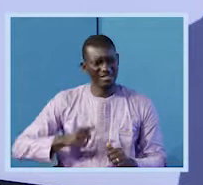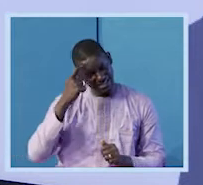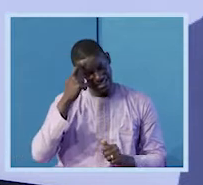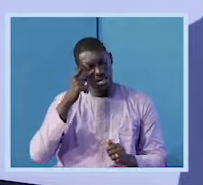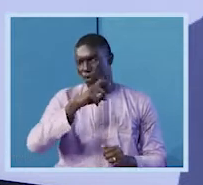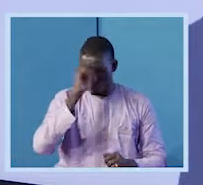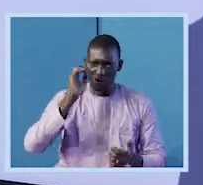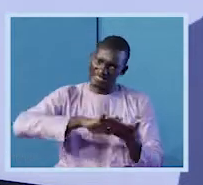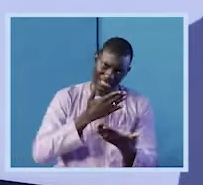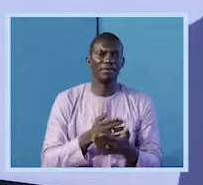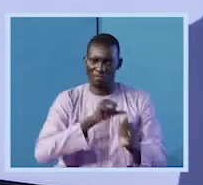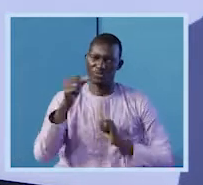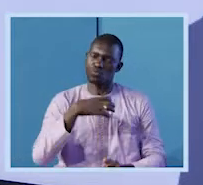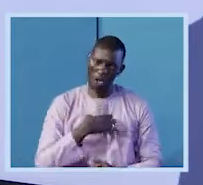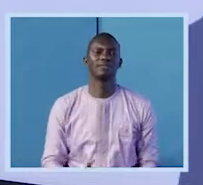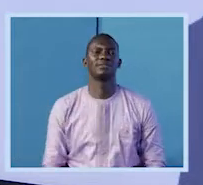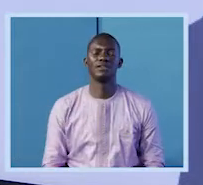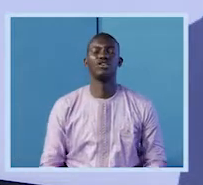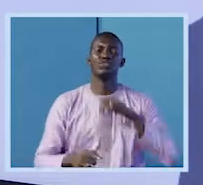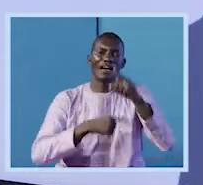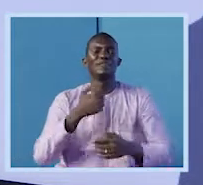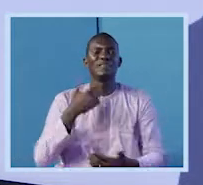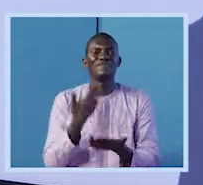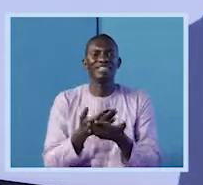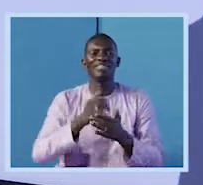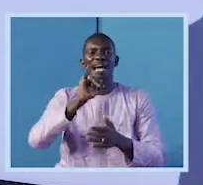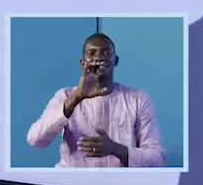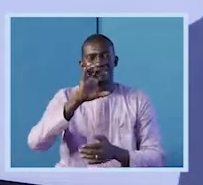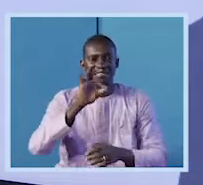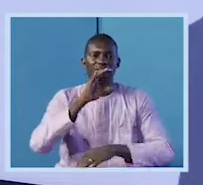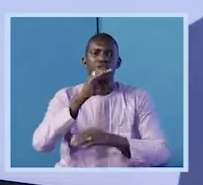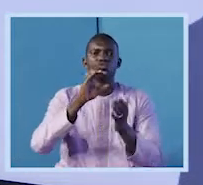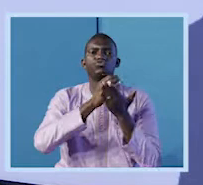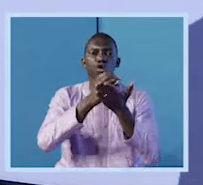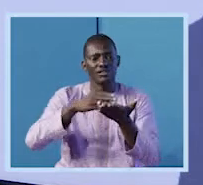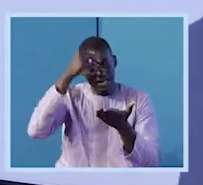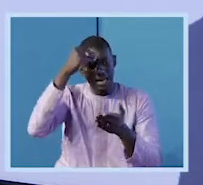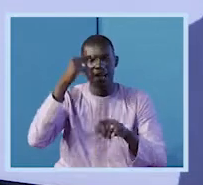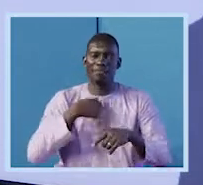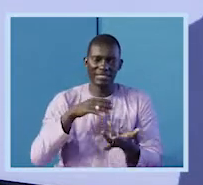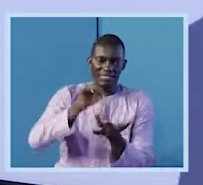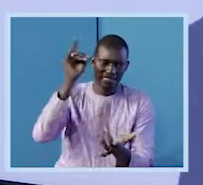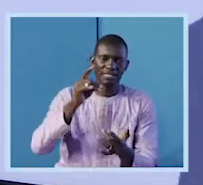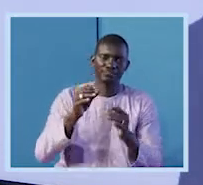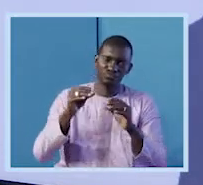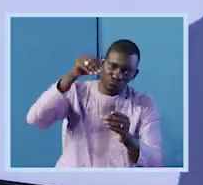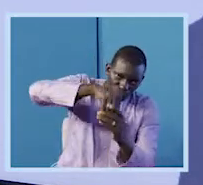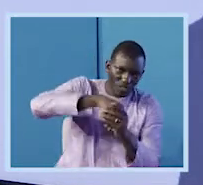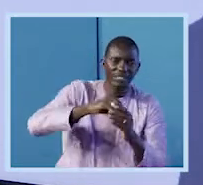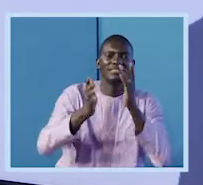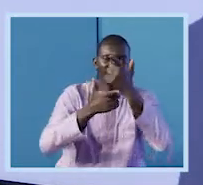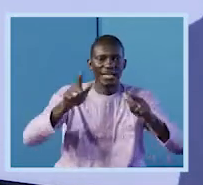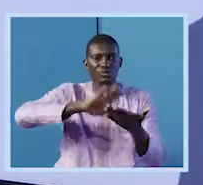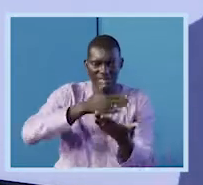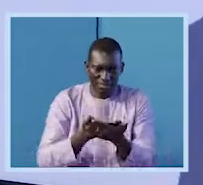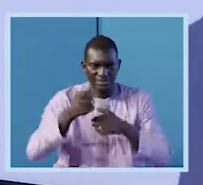not work for deaf people? So after completing my ICT course, and then I decided to join the sign language